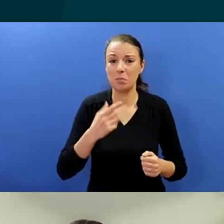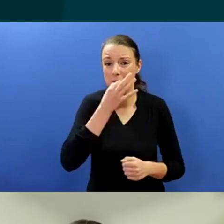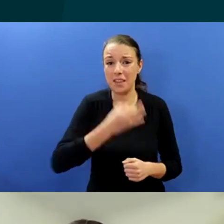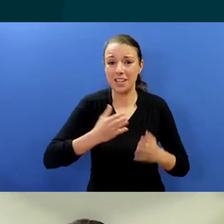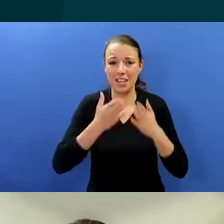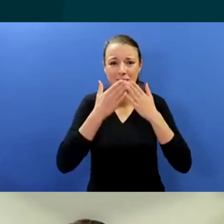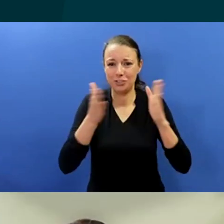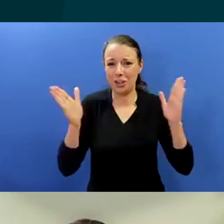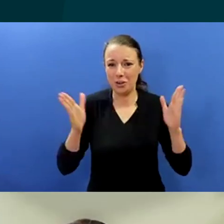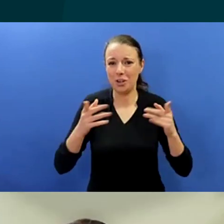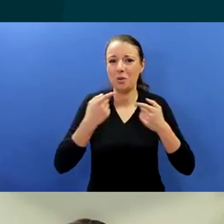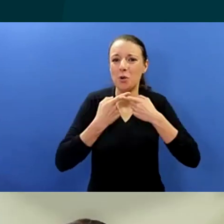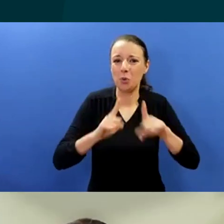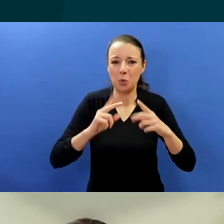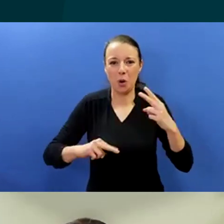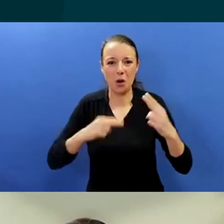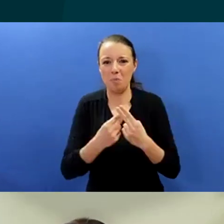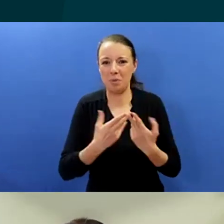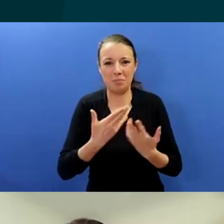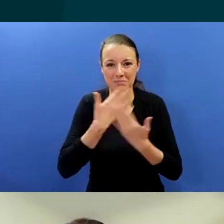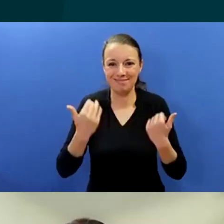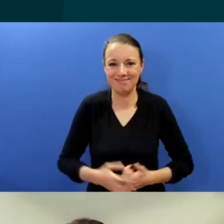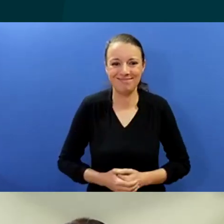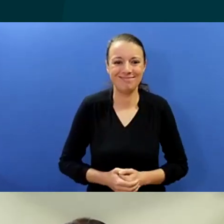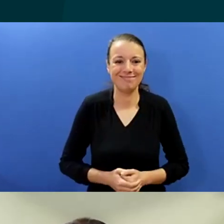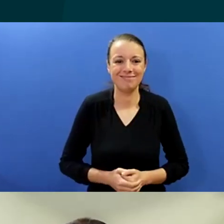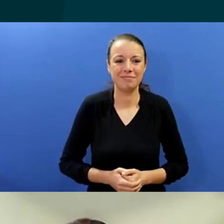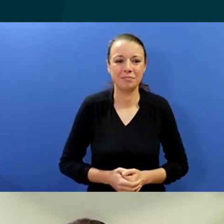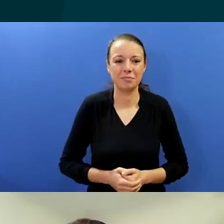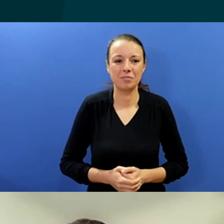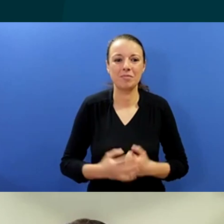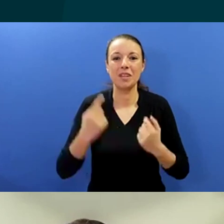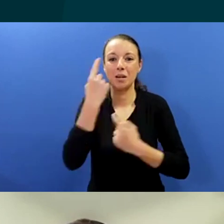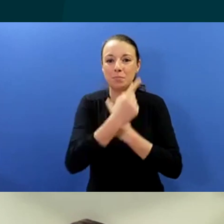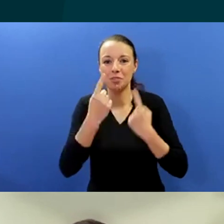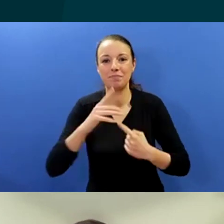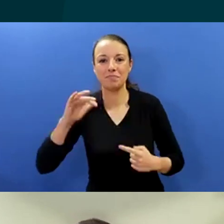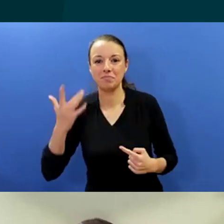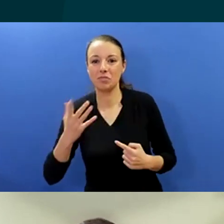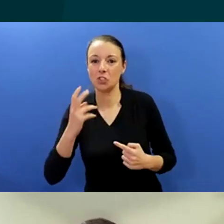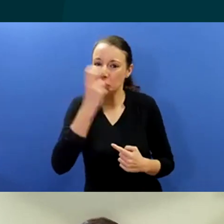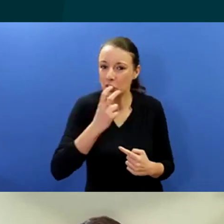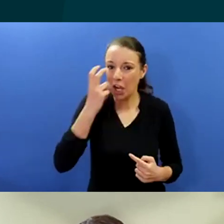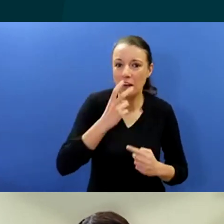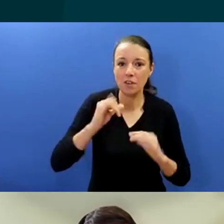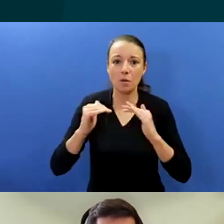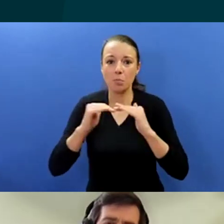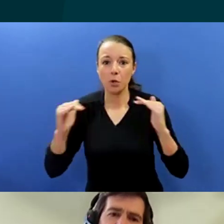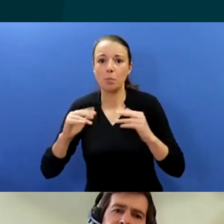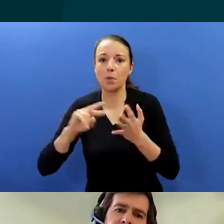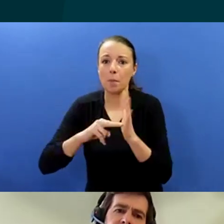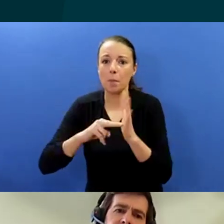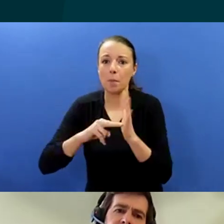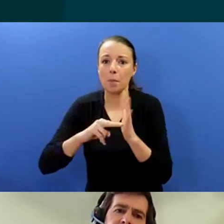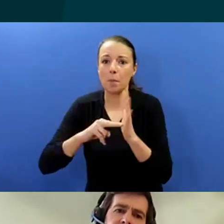there is a high curiosity about topics of city planning and climate change in